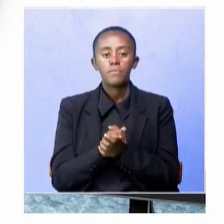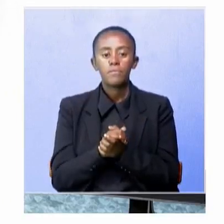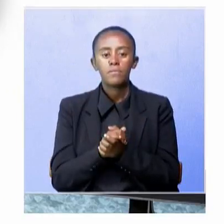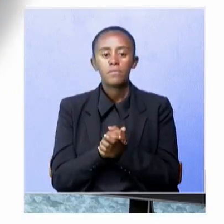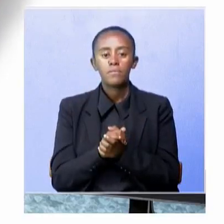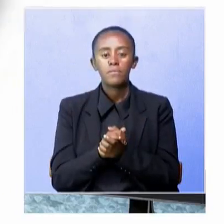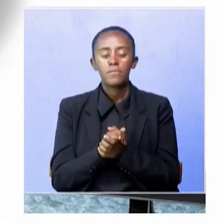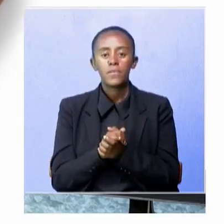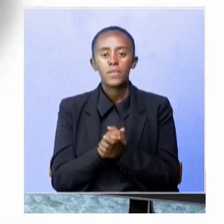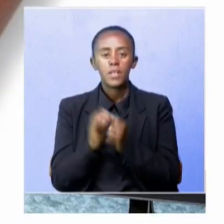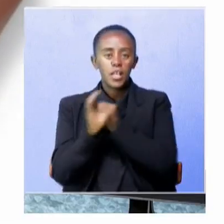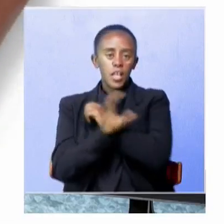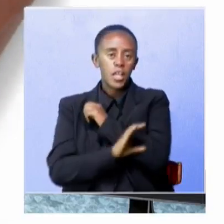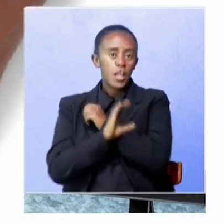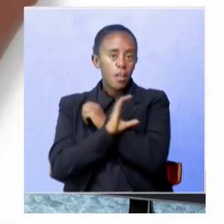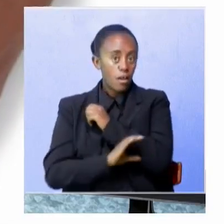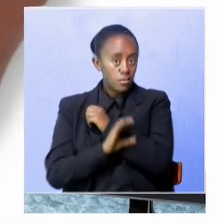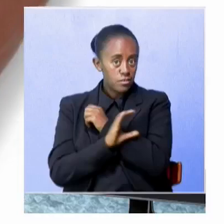the country